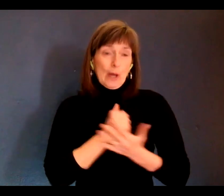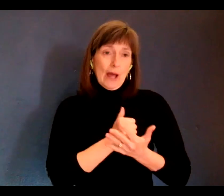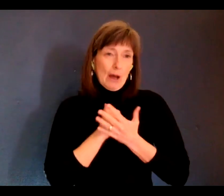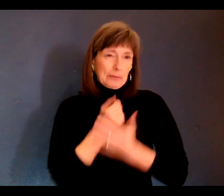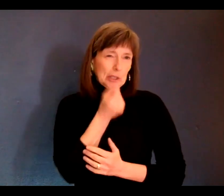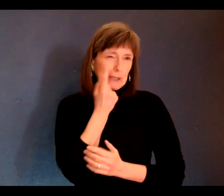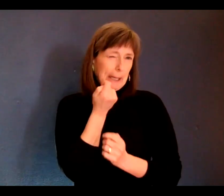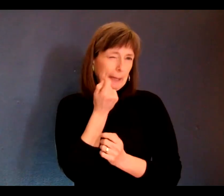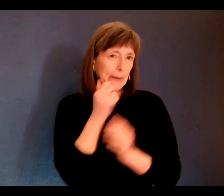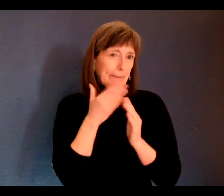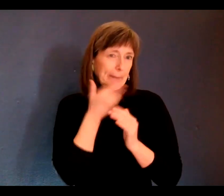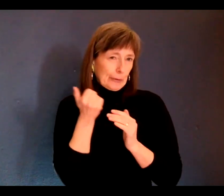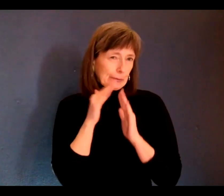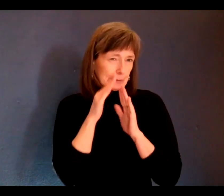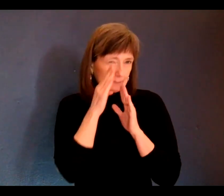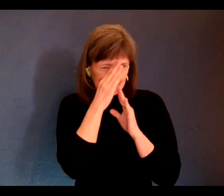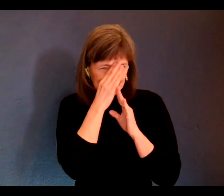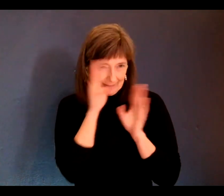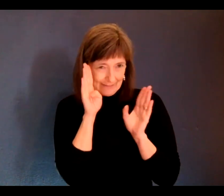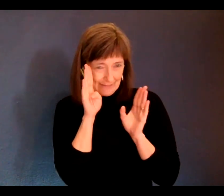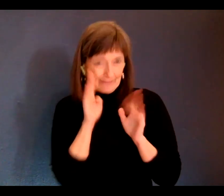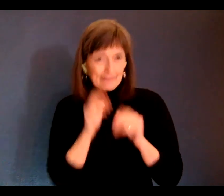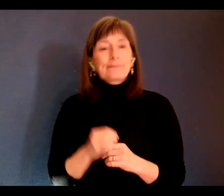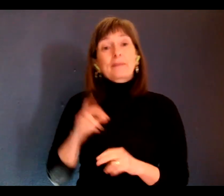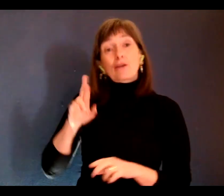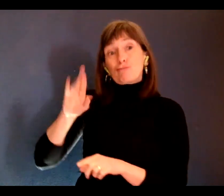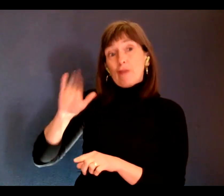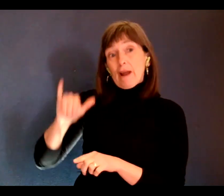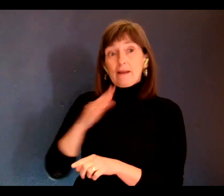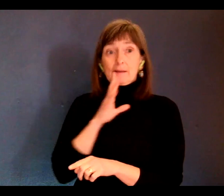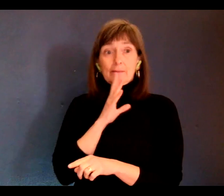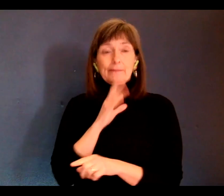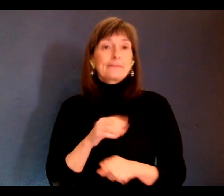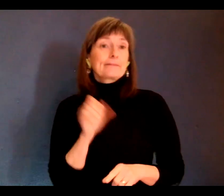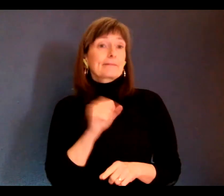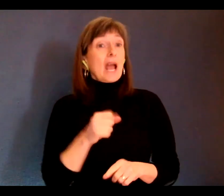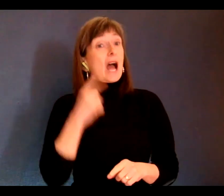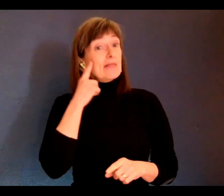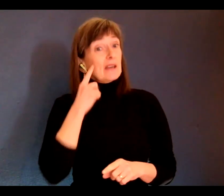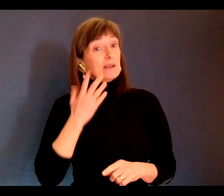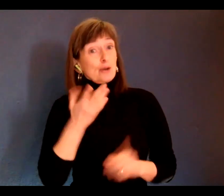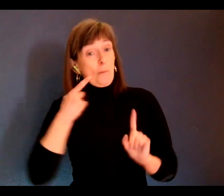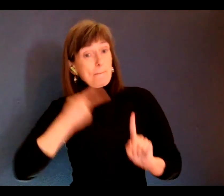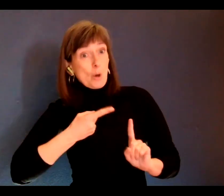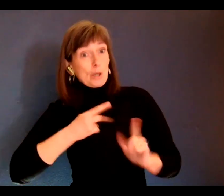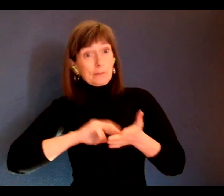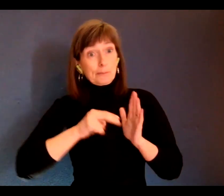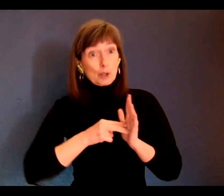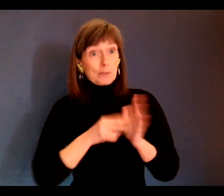Henry, can you hear me? Yes. Yeah, I think everything is well intentioned here. And I guess one of